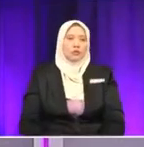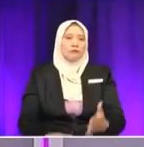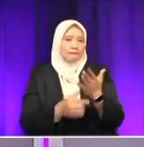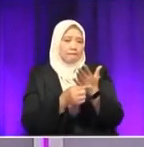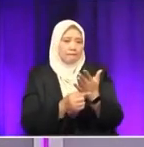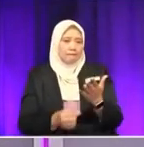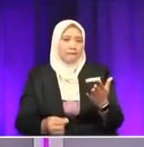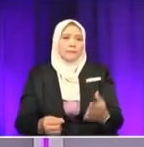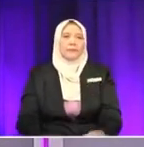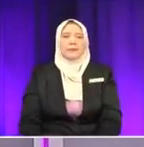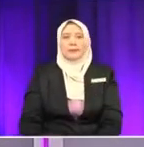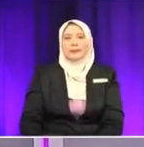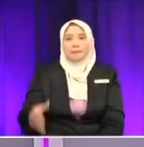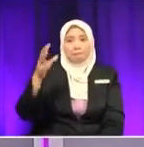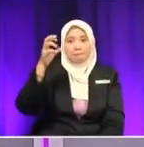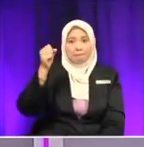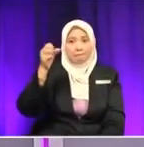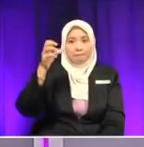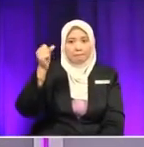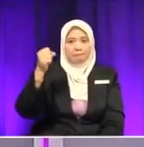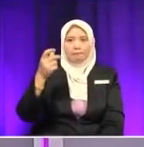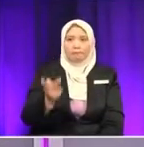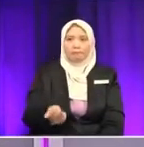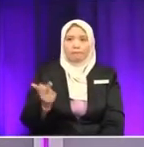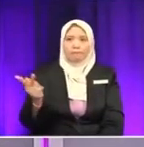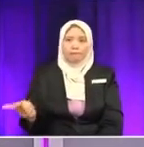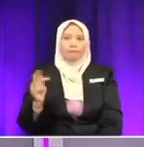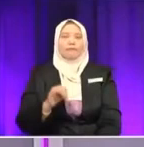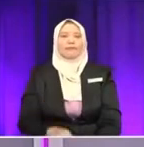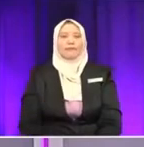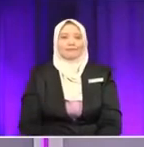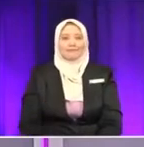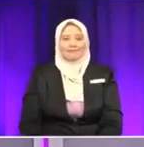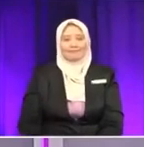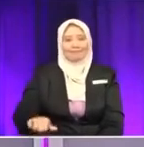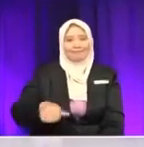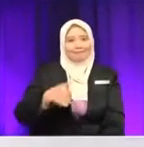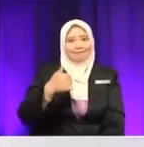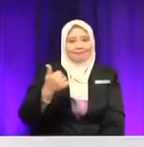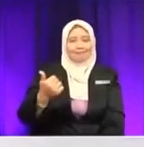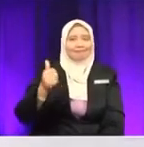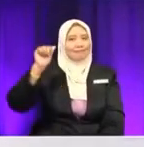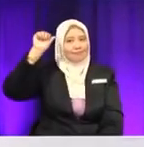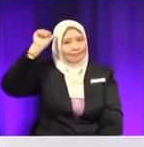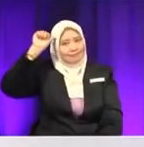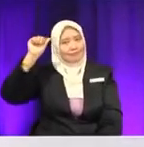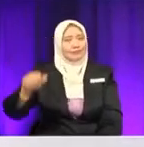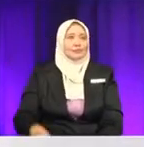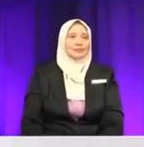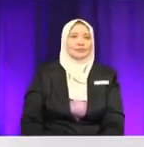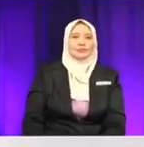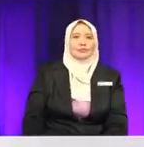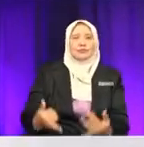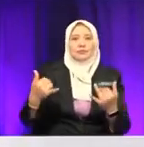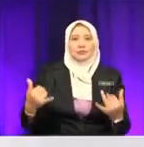dairy product. So that answers the question, obviously. Good job, Ideal. So now let's go to our fourth